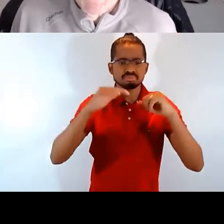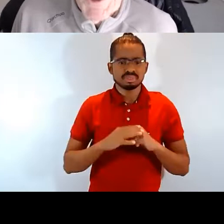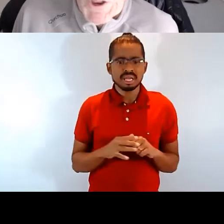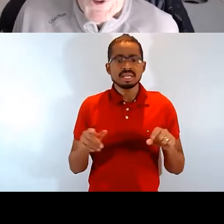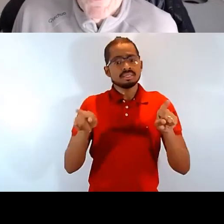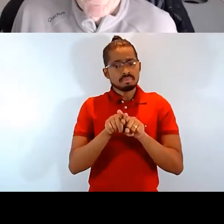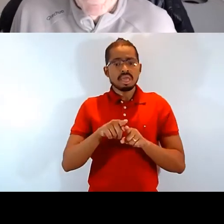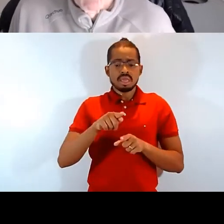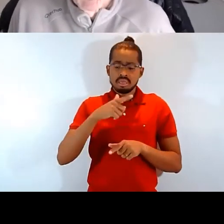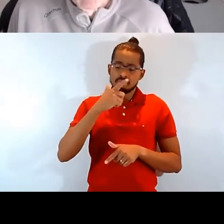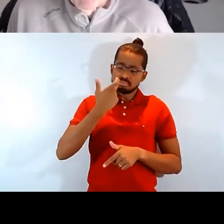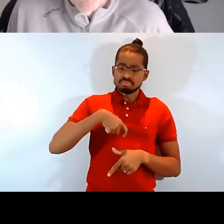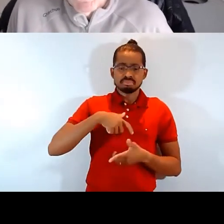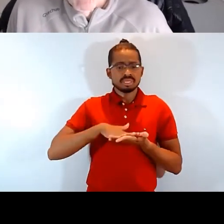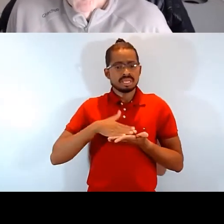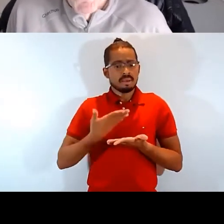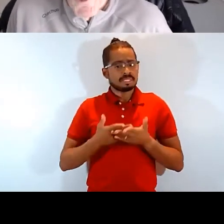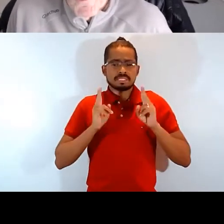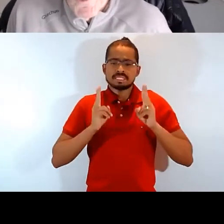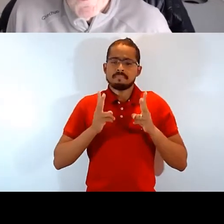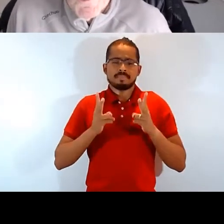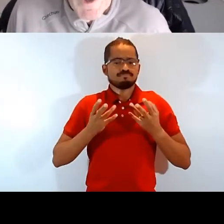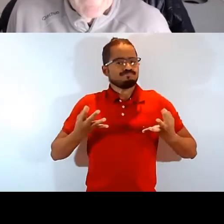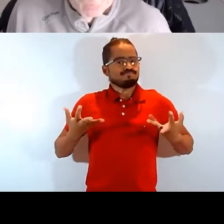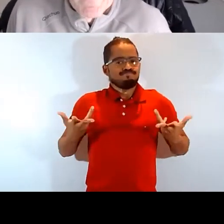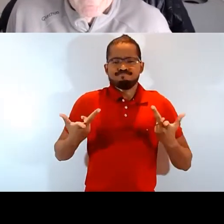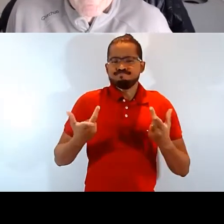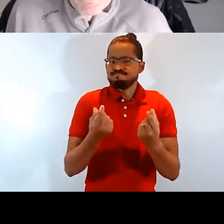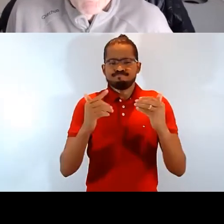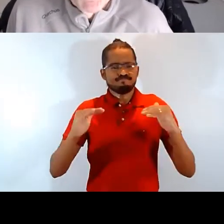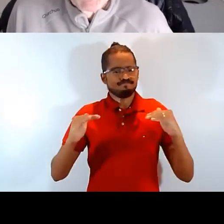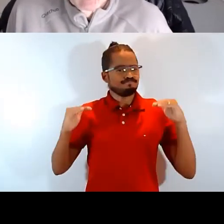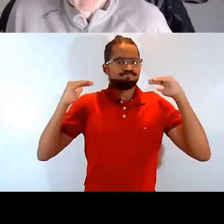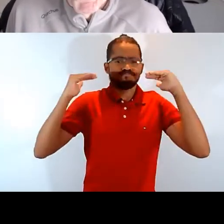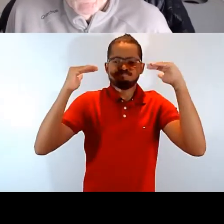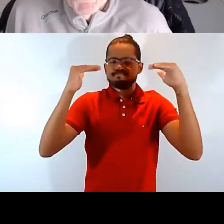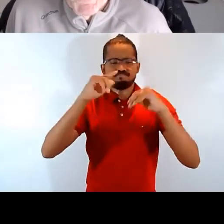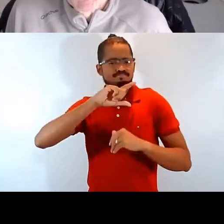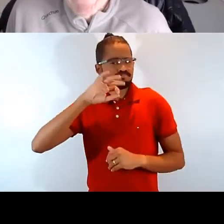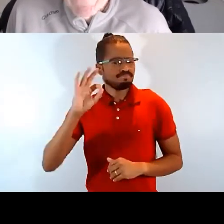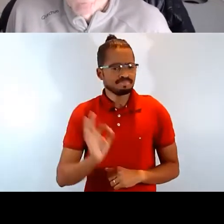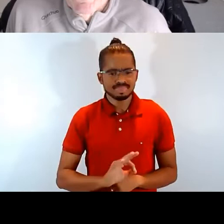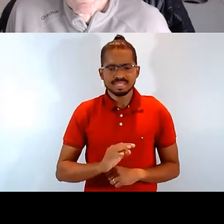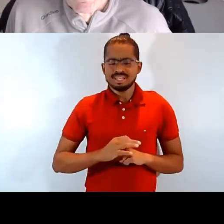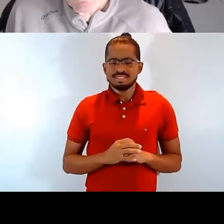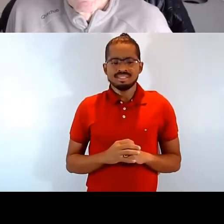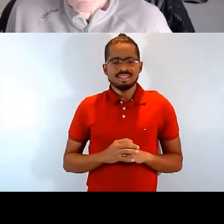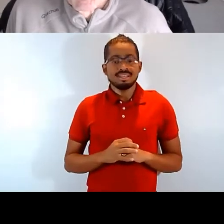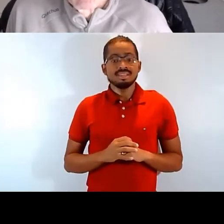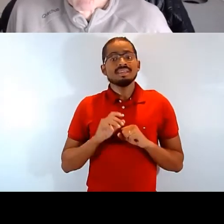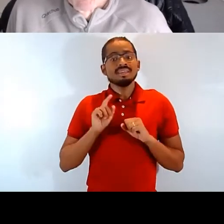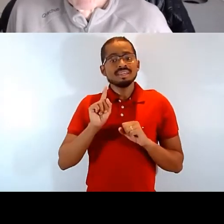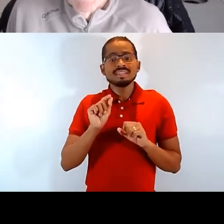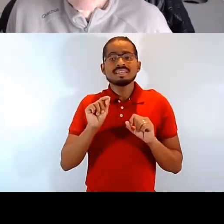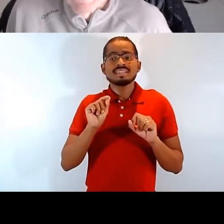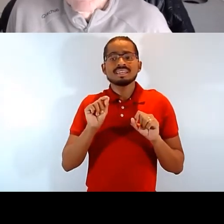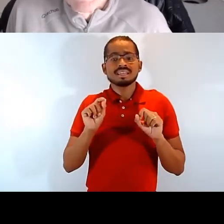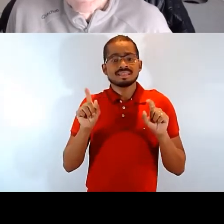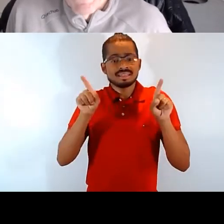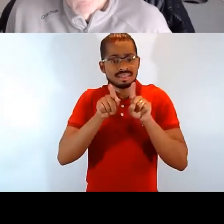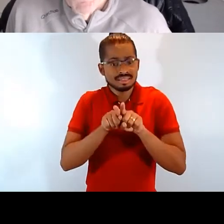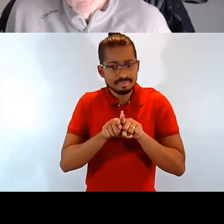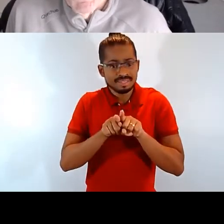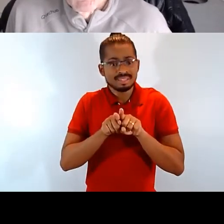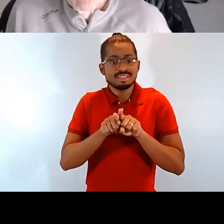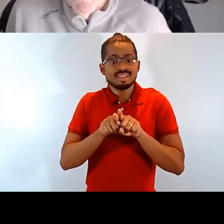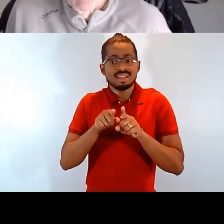from my teachers and which we held for a long, long time, the interpreter's task is defined by IEC.